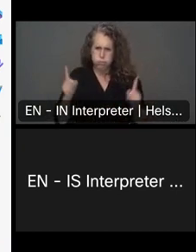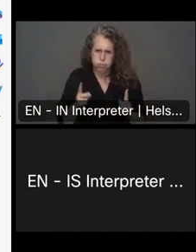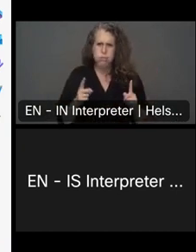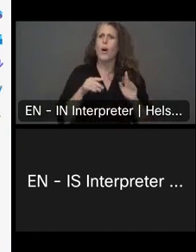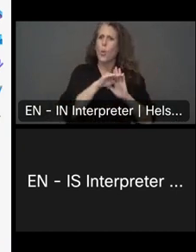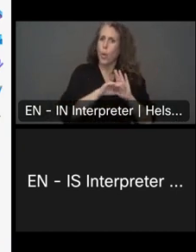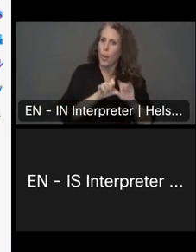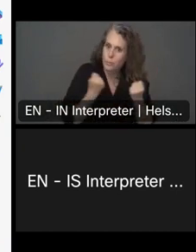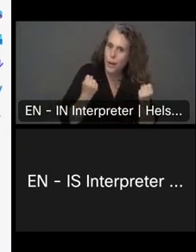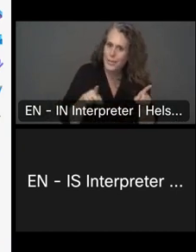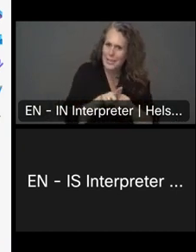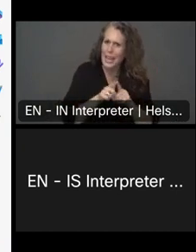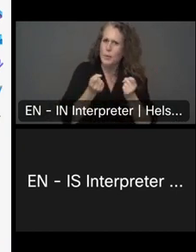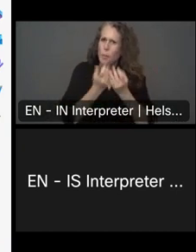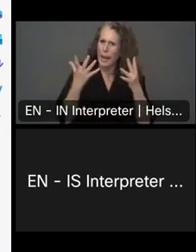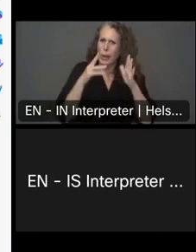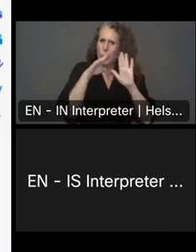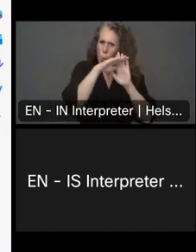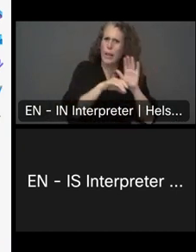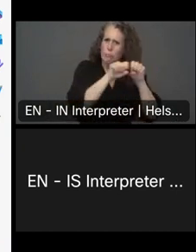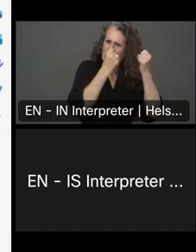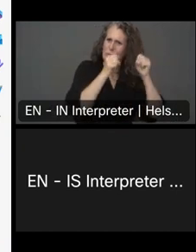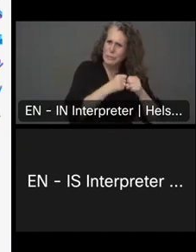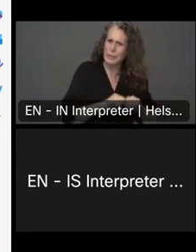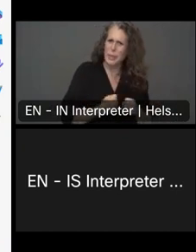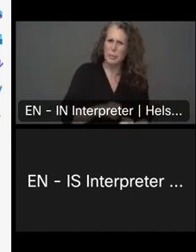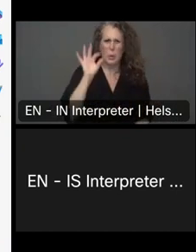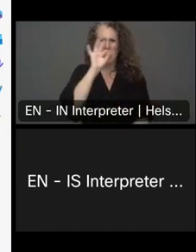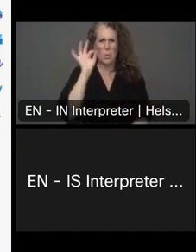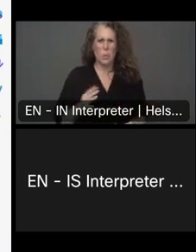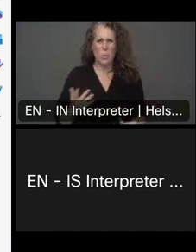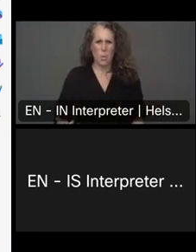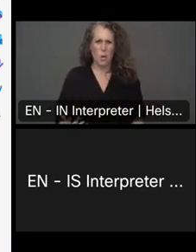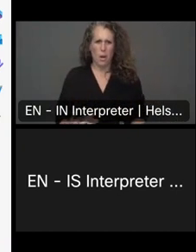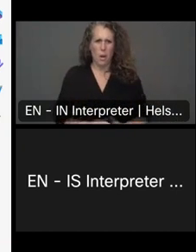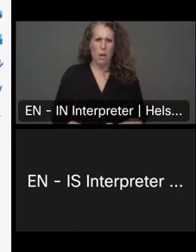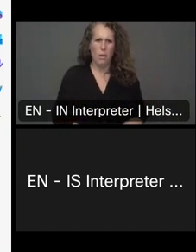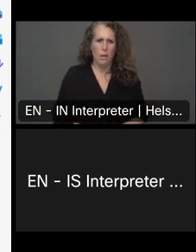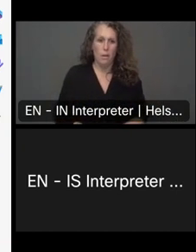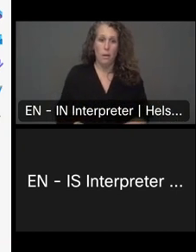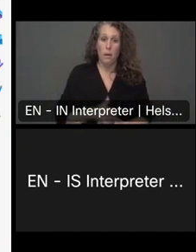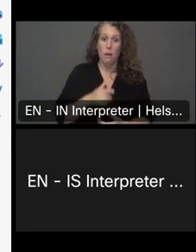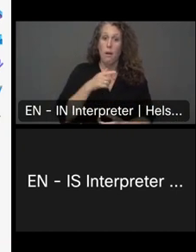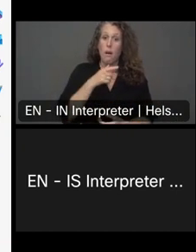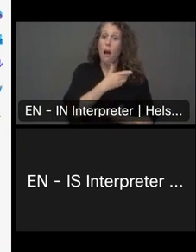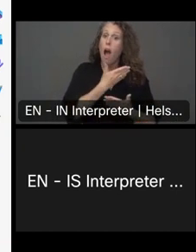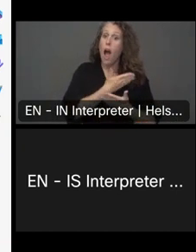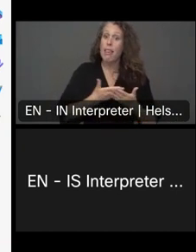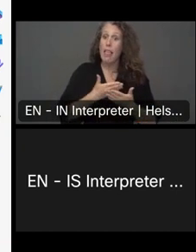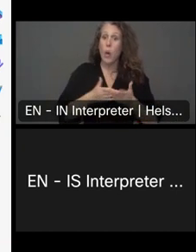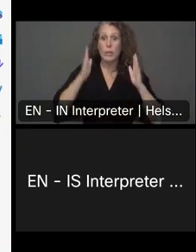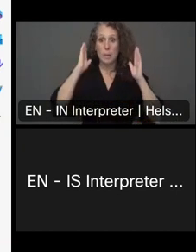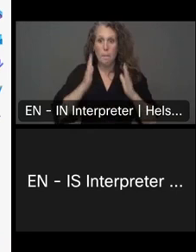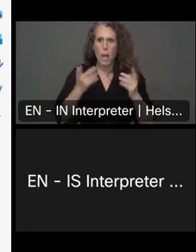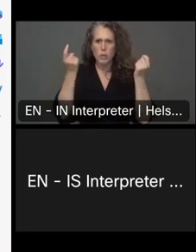to come up with XX. So the answer is language does not live by clarity and economy alone. Another case in point